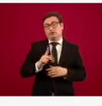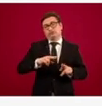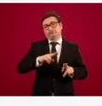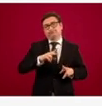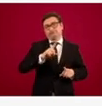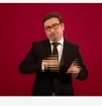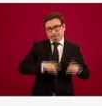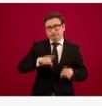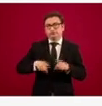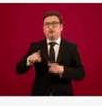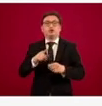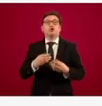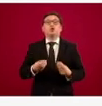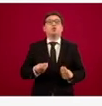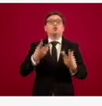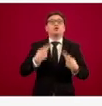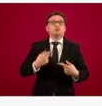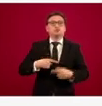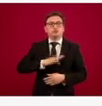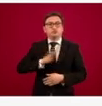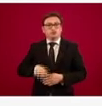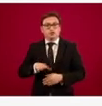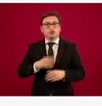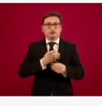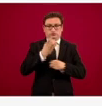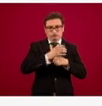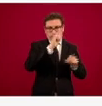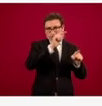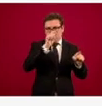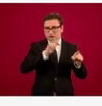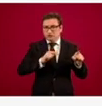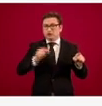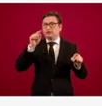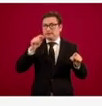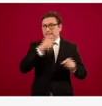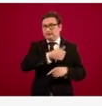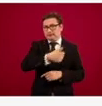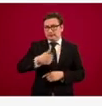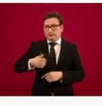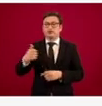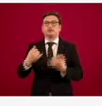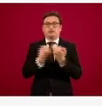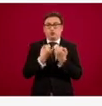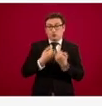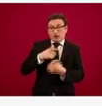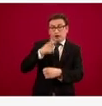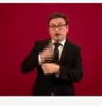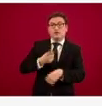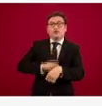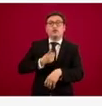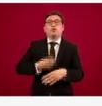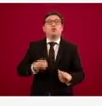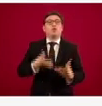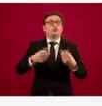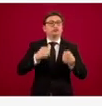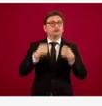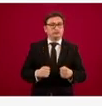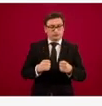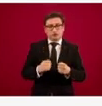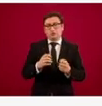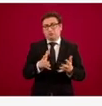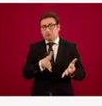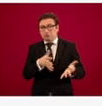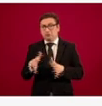that shows some variation depending on each state population and how many confirmed cases are there in